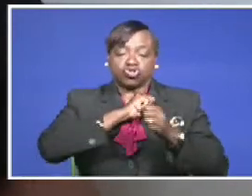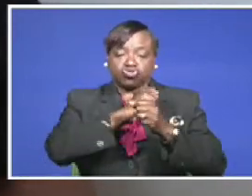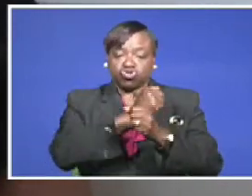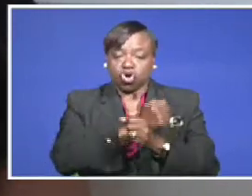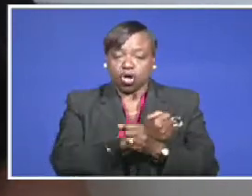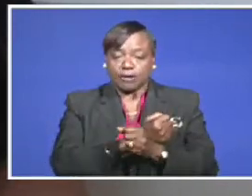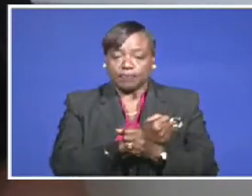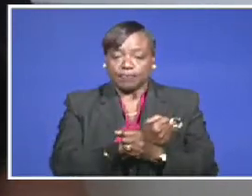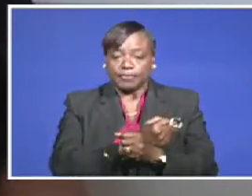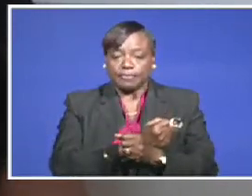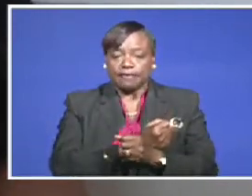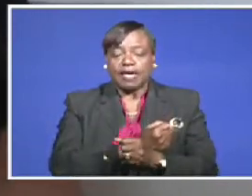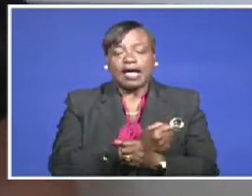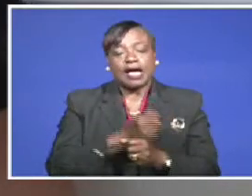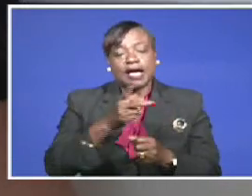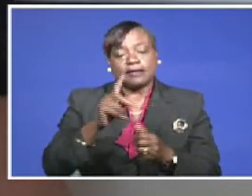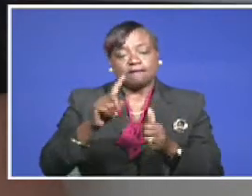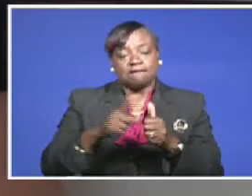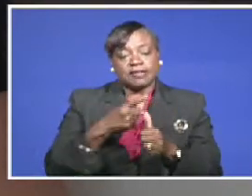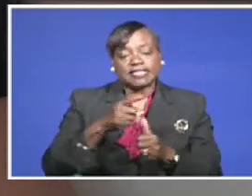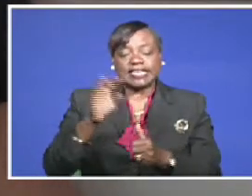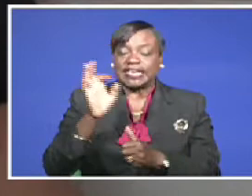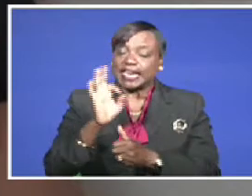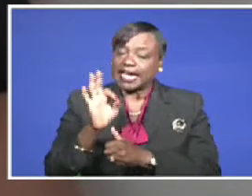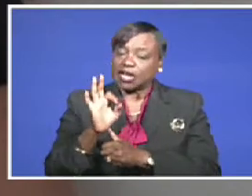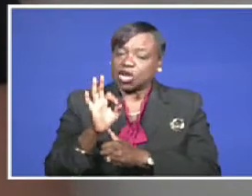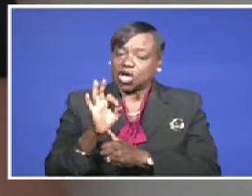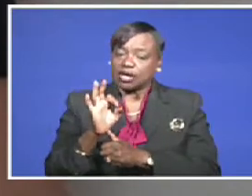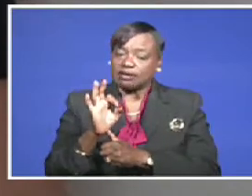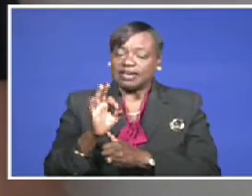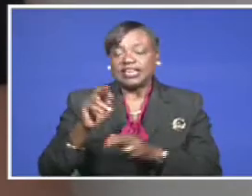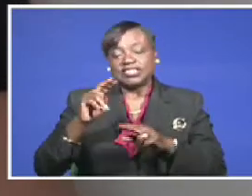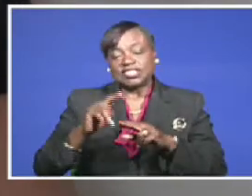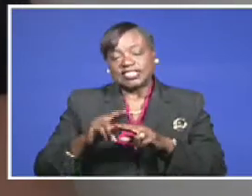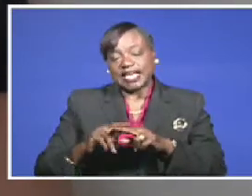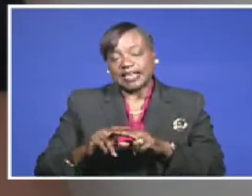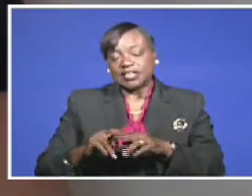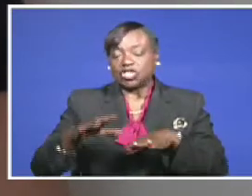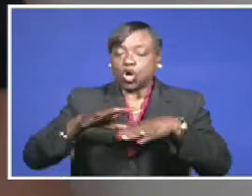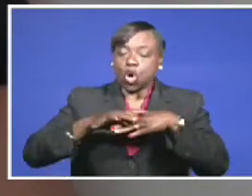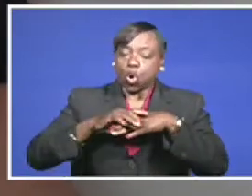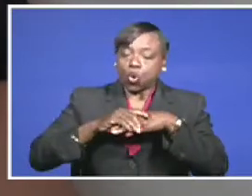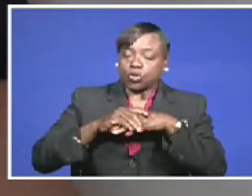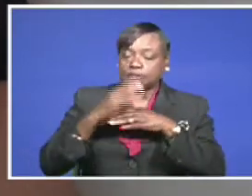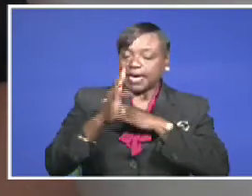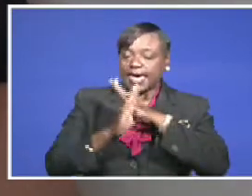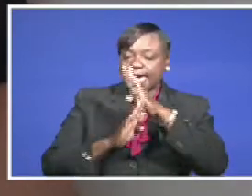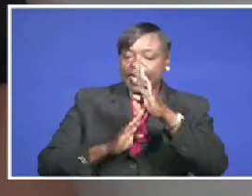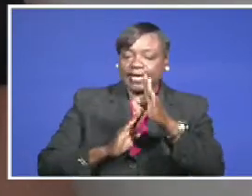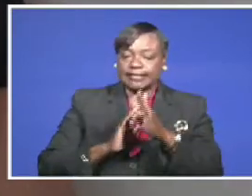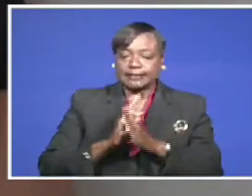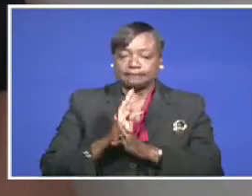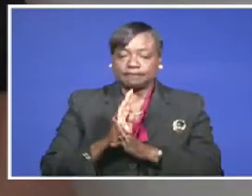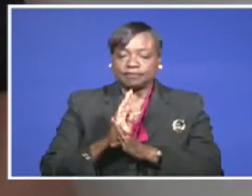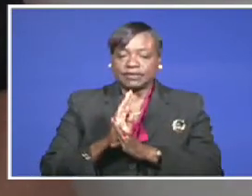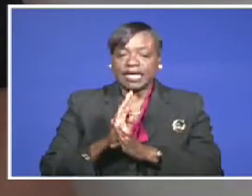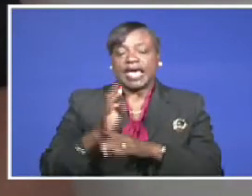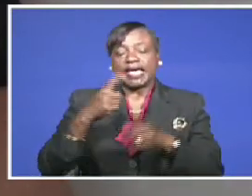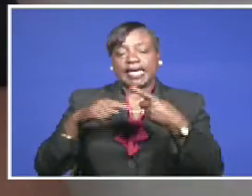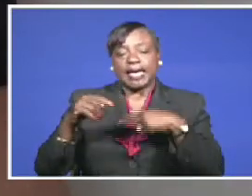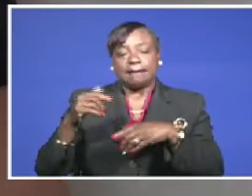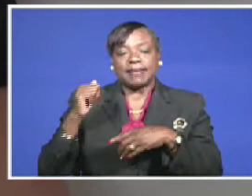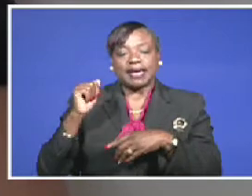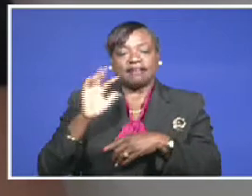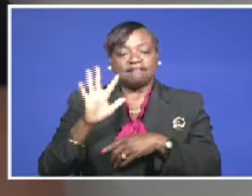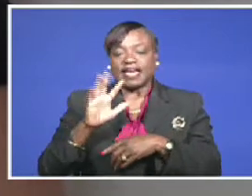a.m. I said, okay, I just broke down crying, and there she sat there, she held my hand, and they came back at 5